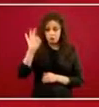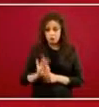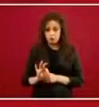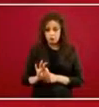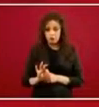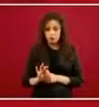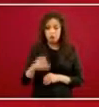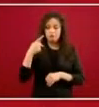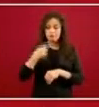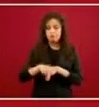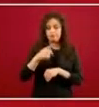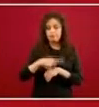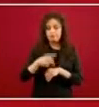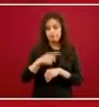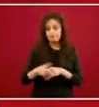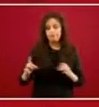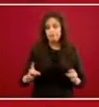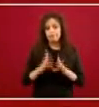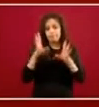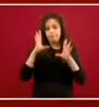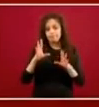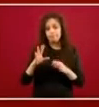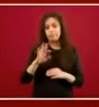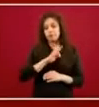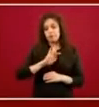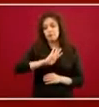diabetes and immunosuppression.